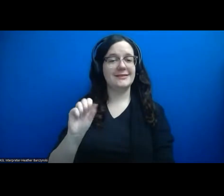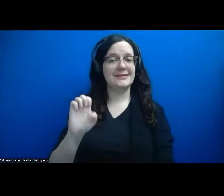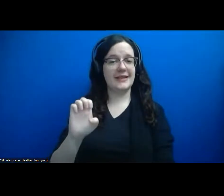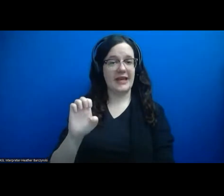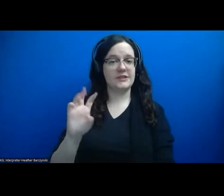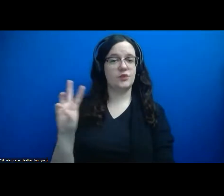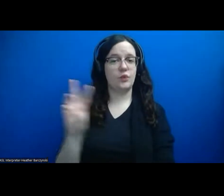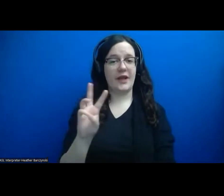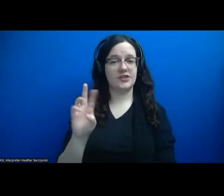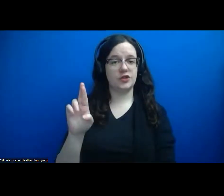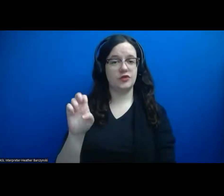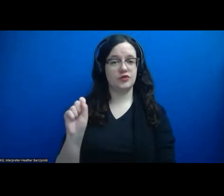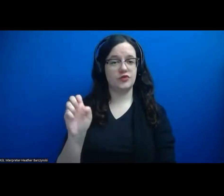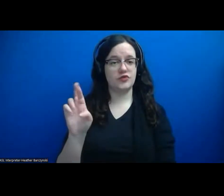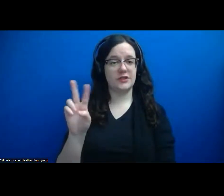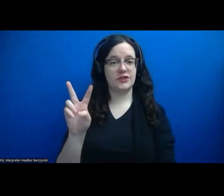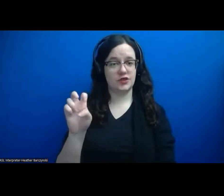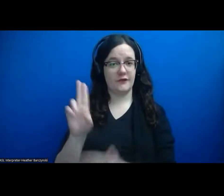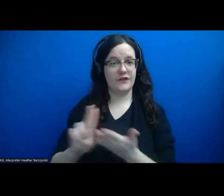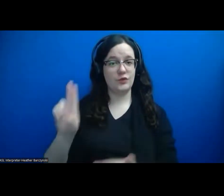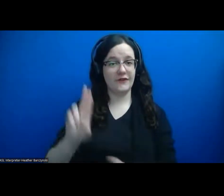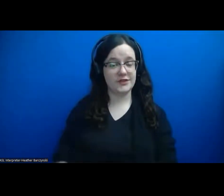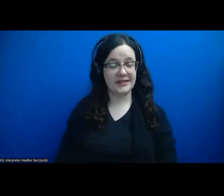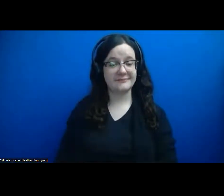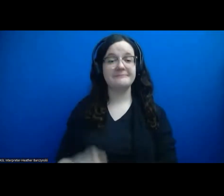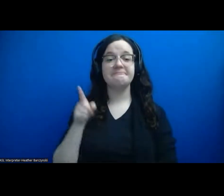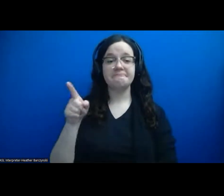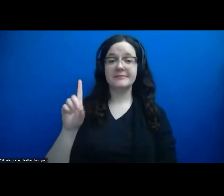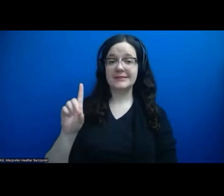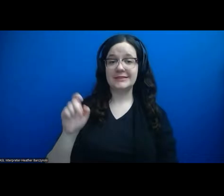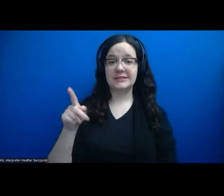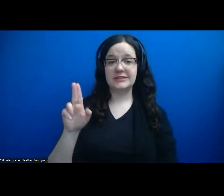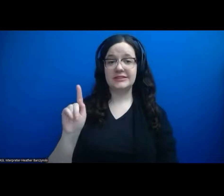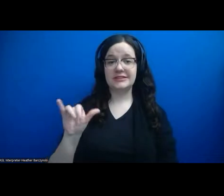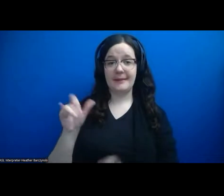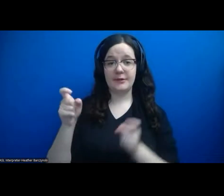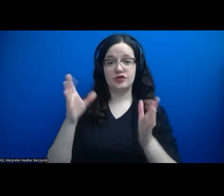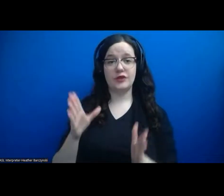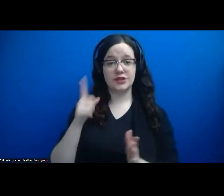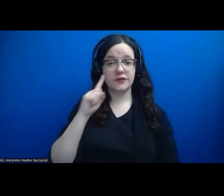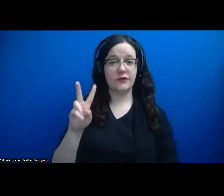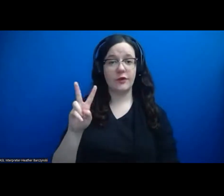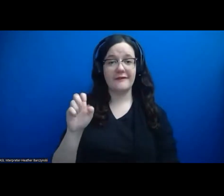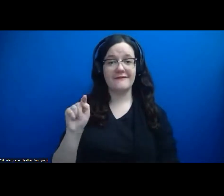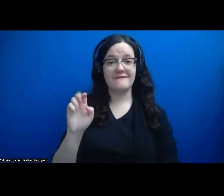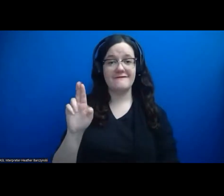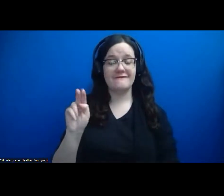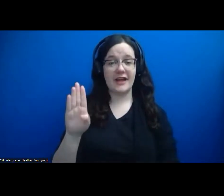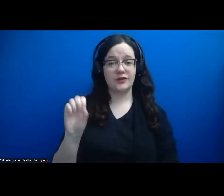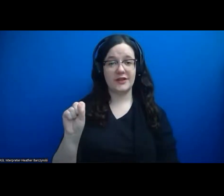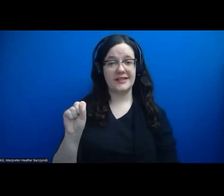University, the deputy director of the Veterans Addiction Recovery Center, and